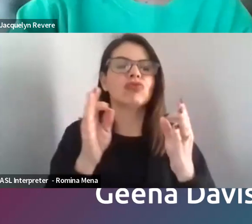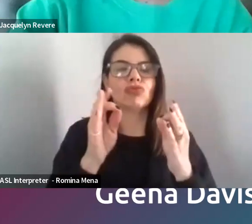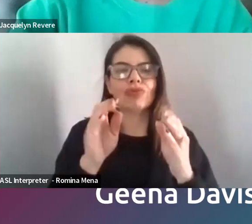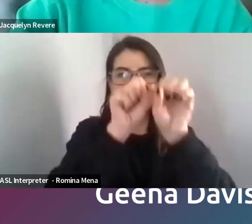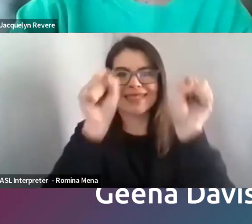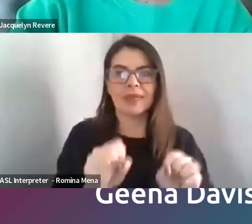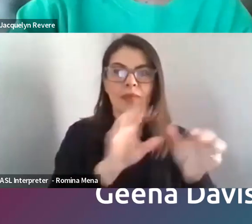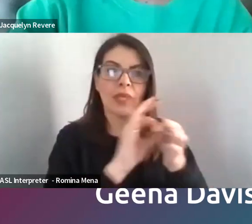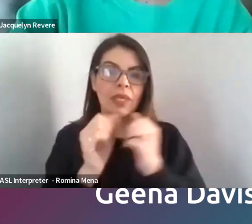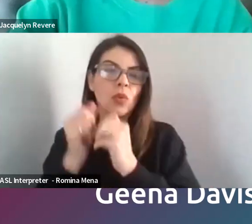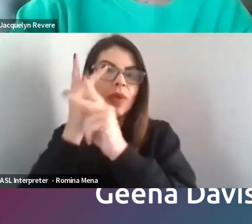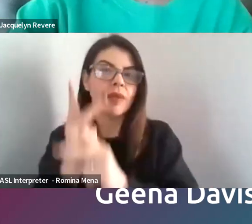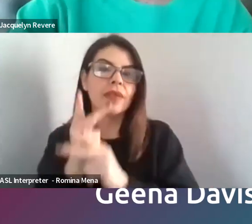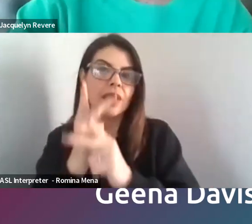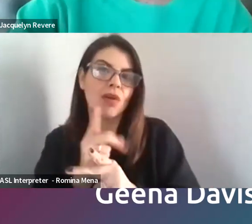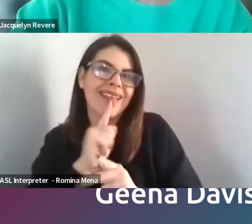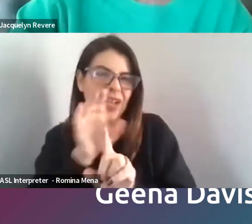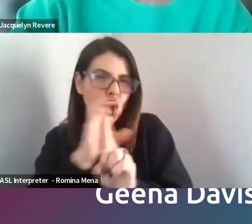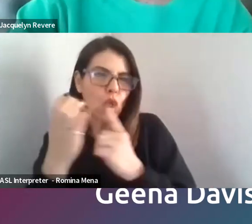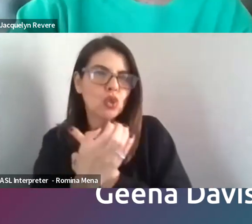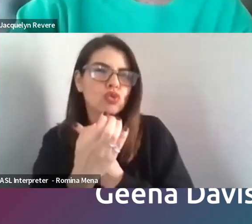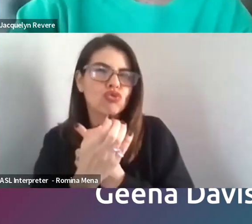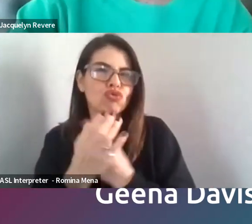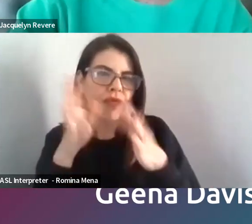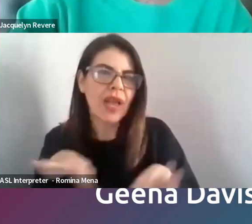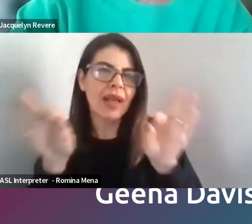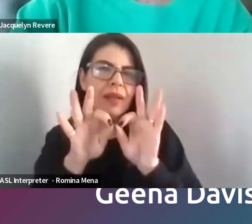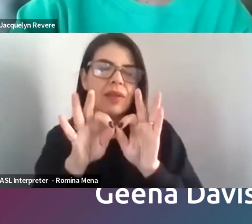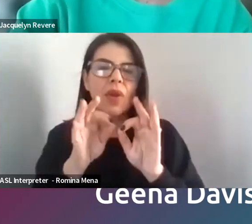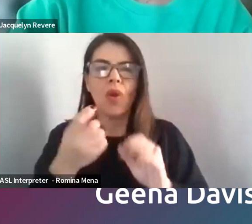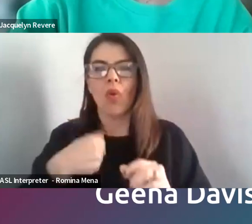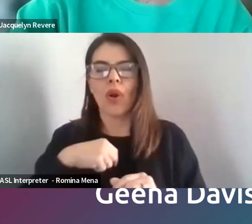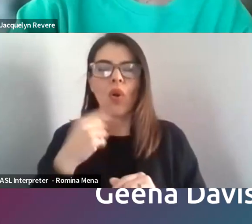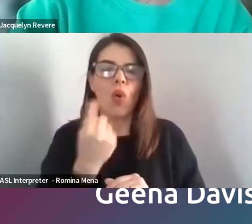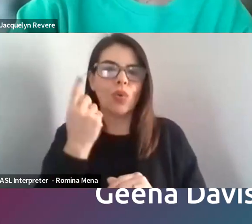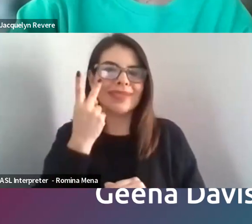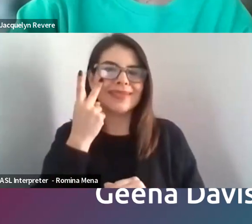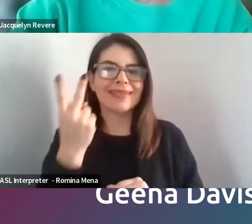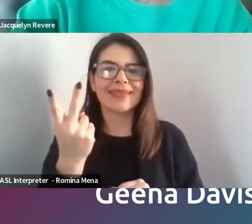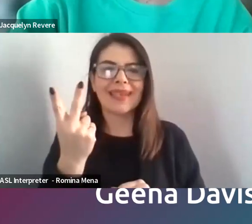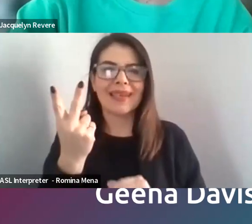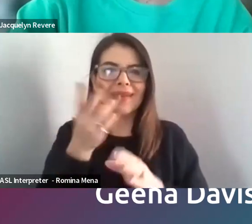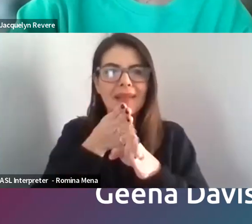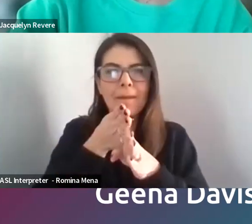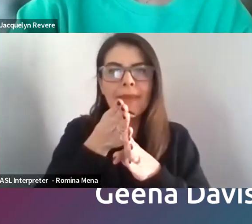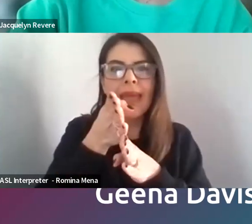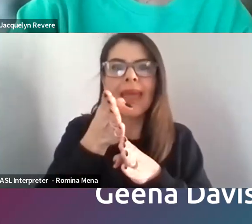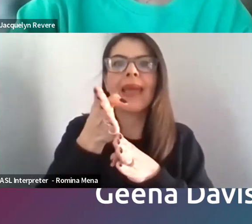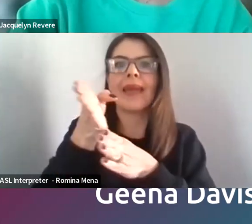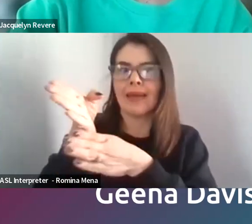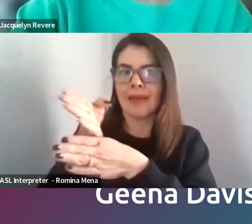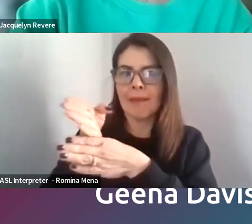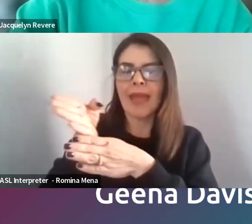in terms of sort of just cultural value. But we are only kind of seeing the mainstream